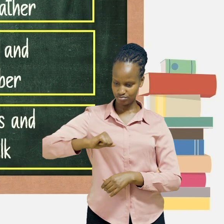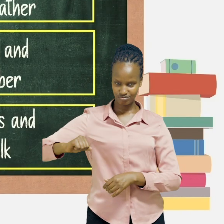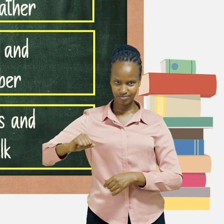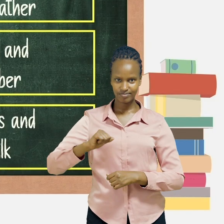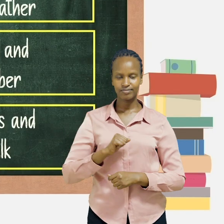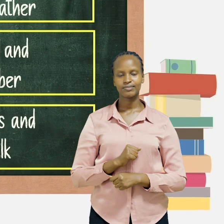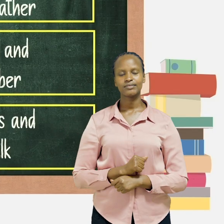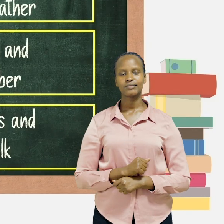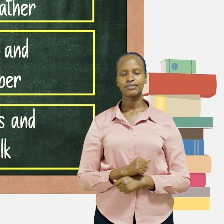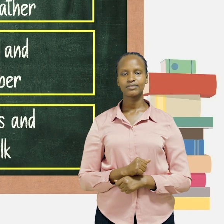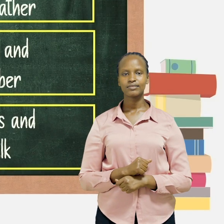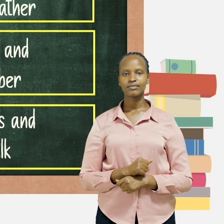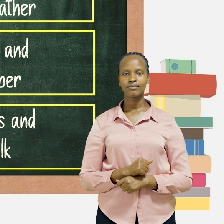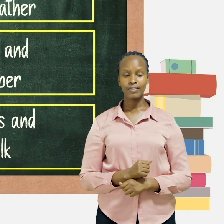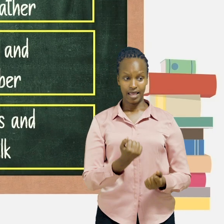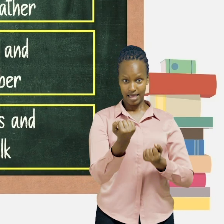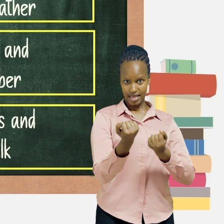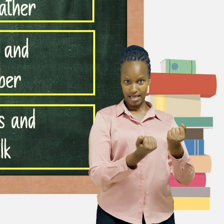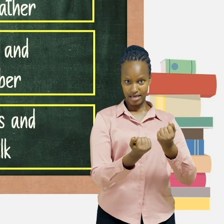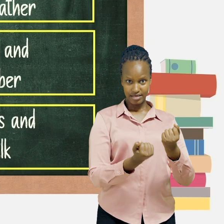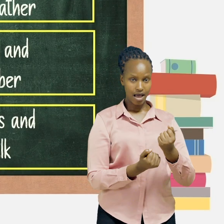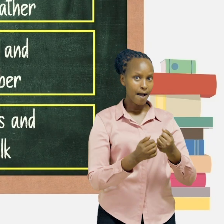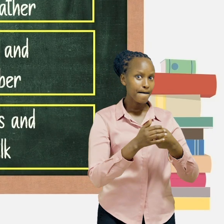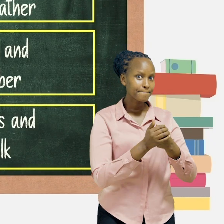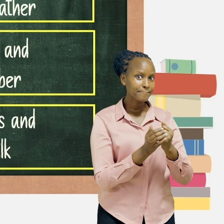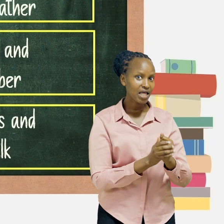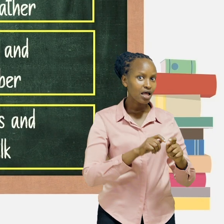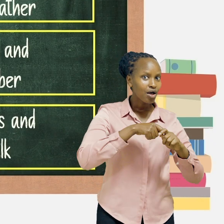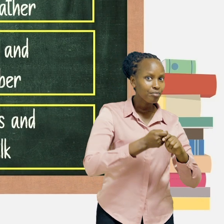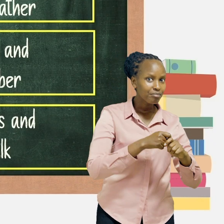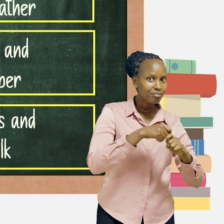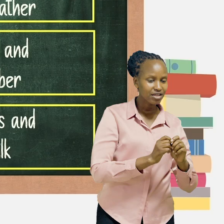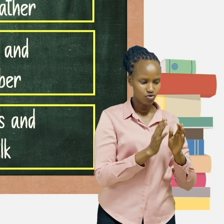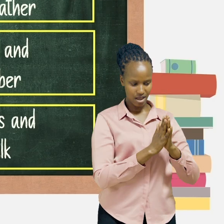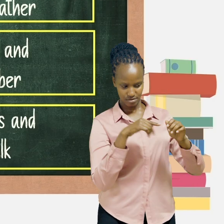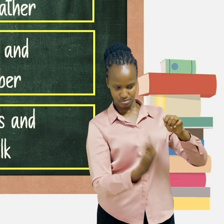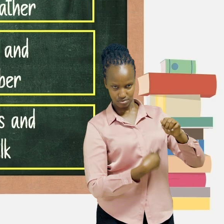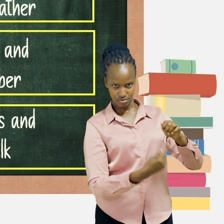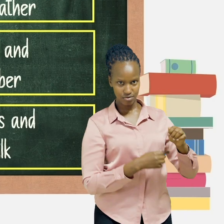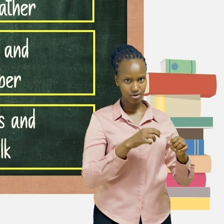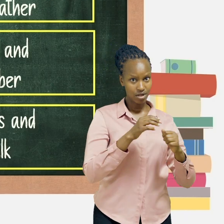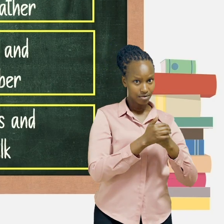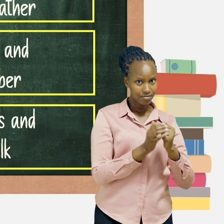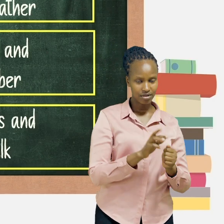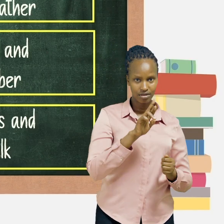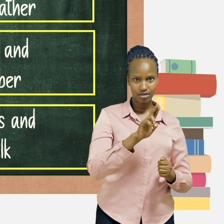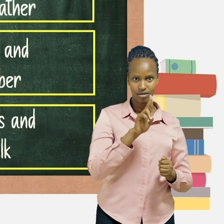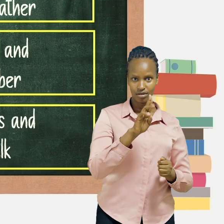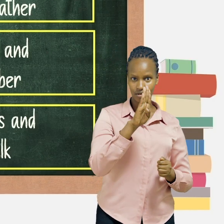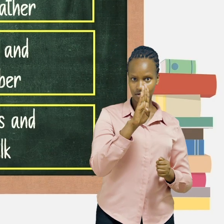made from on the right. A car is made out of metal and its tires are made out of